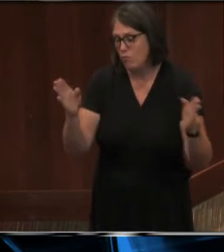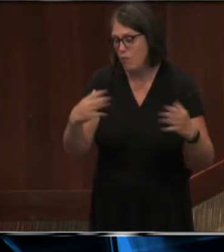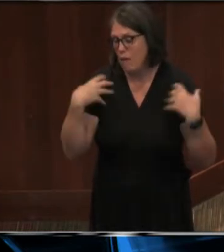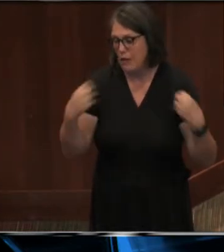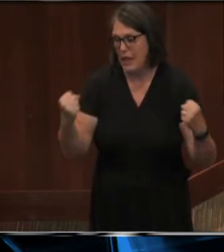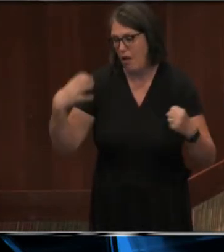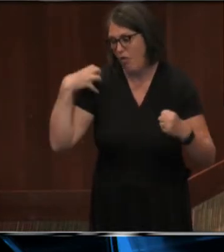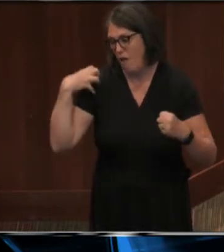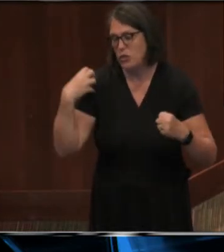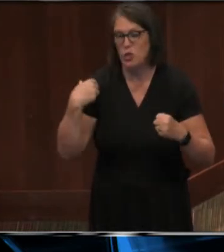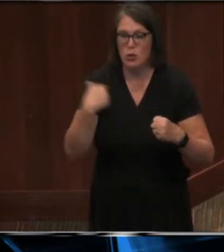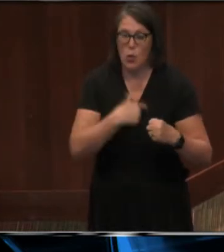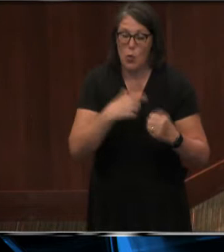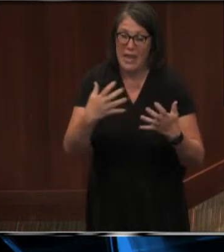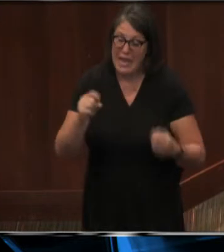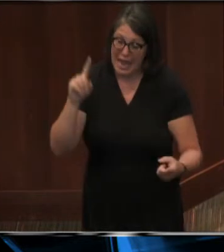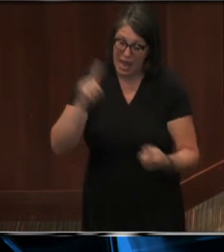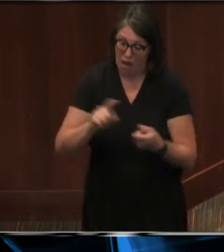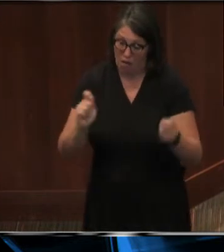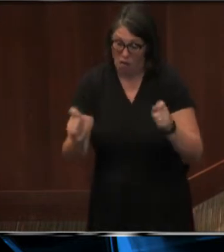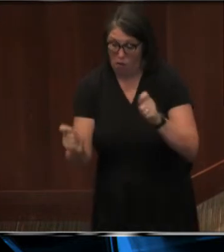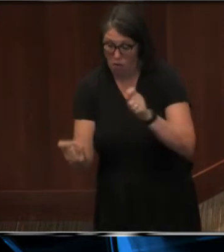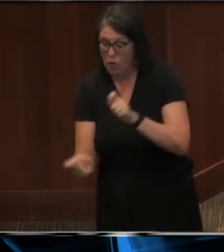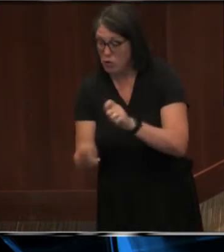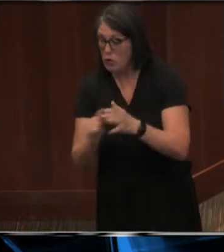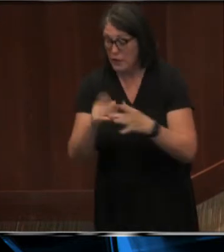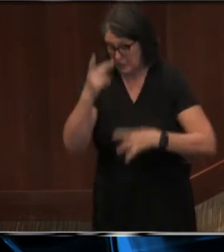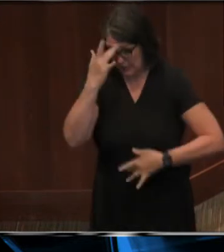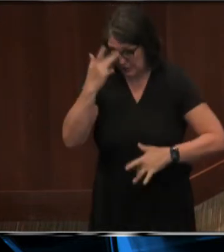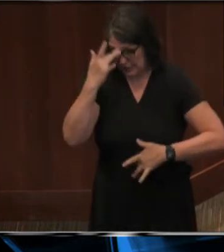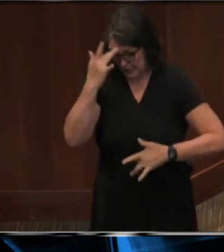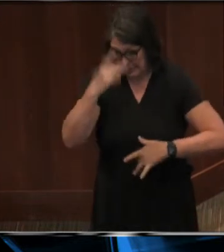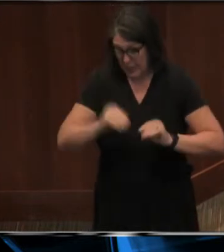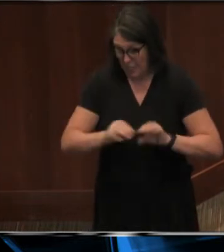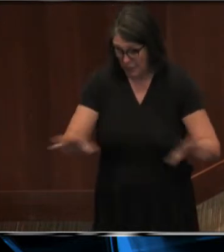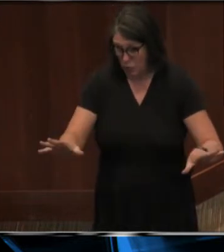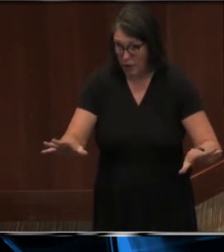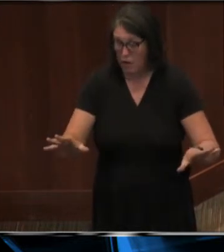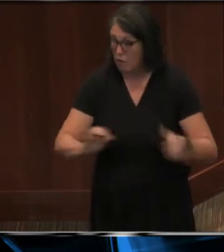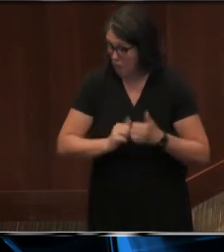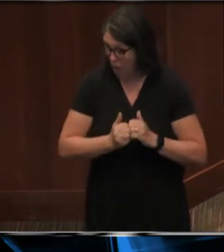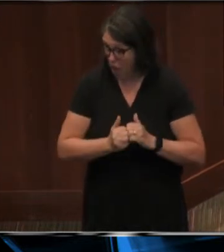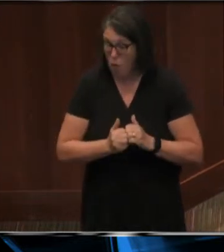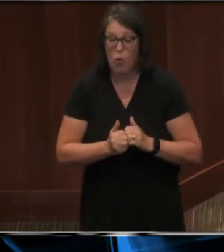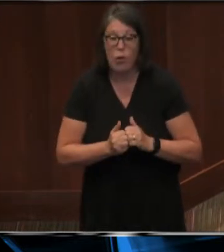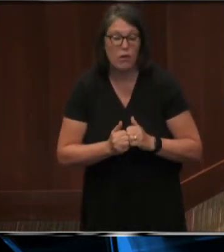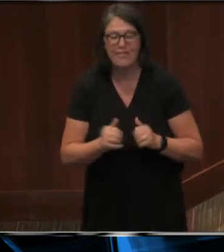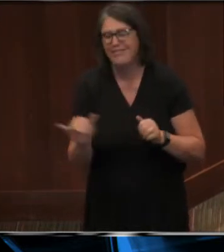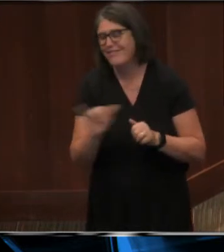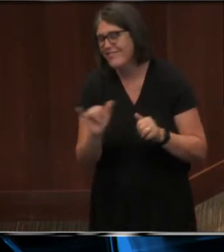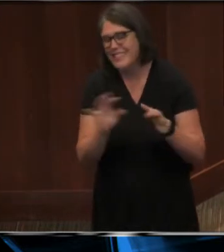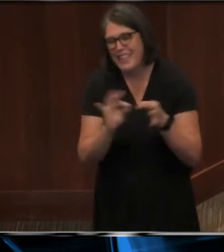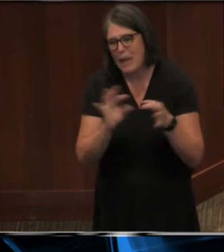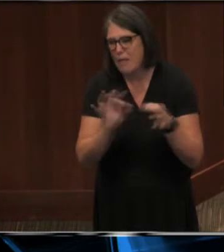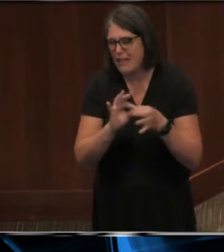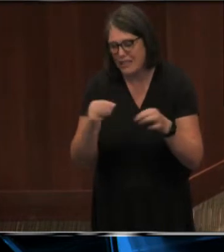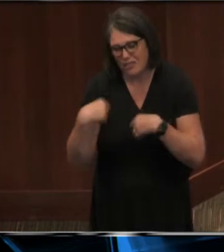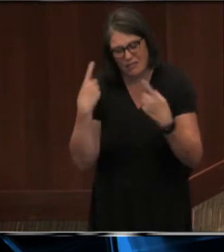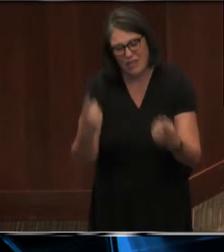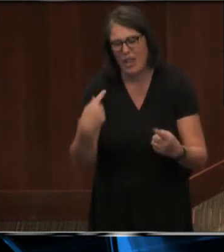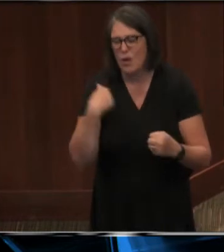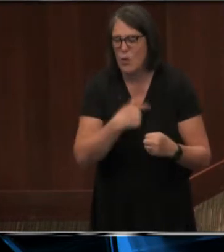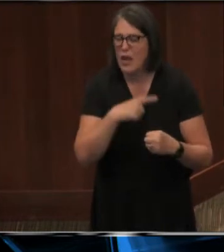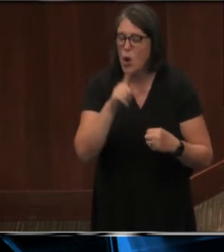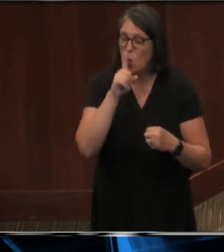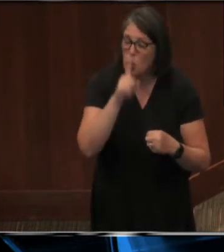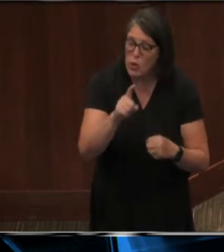can alter the spread and contraction of this disease, and to do that, it's the same message we've been talking about, but we are